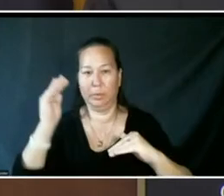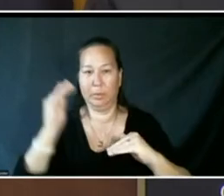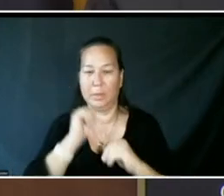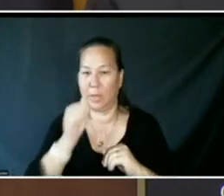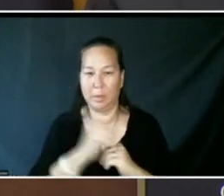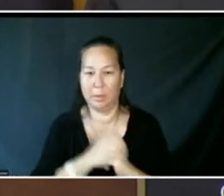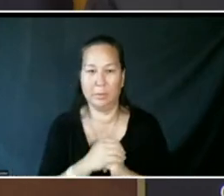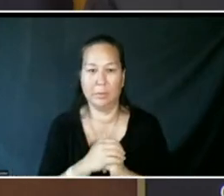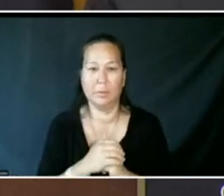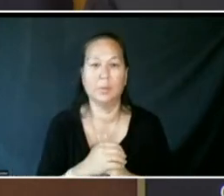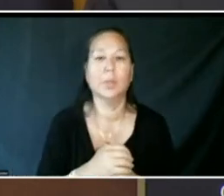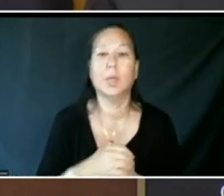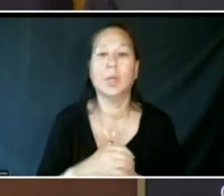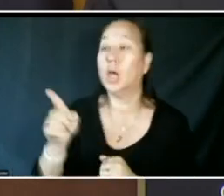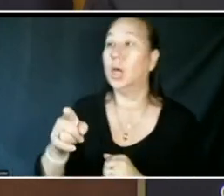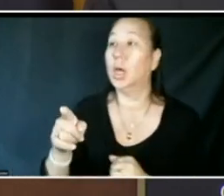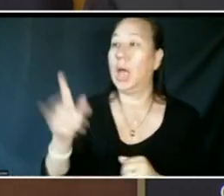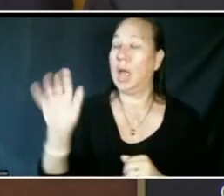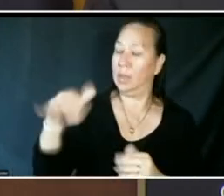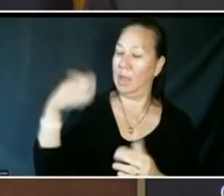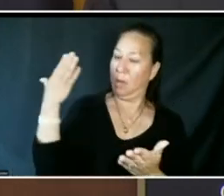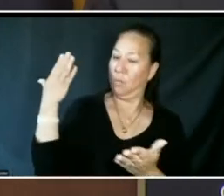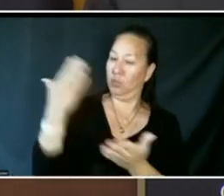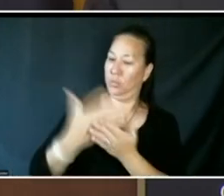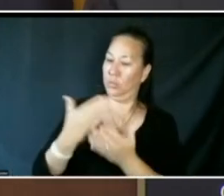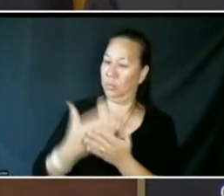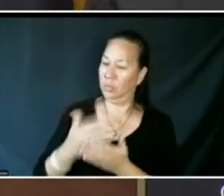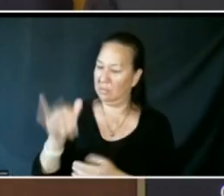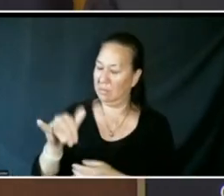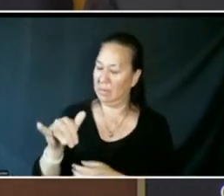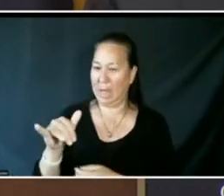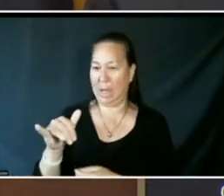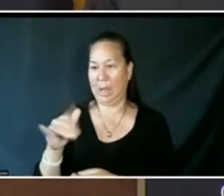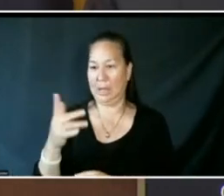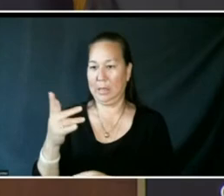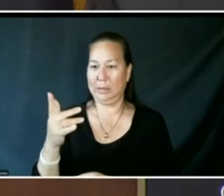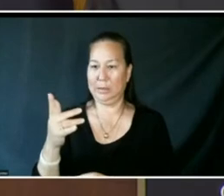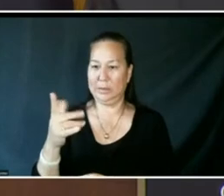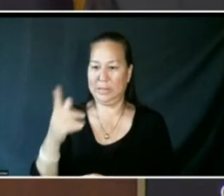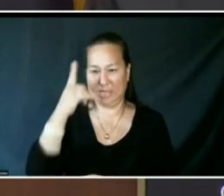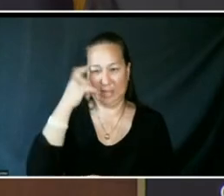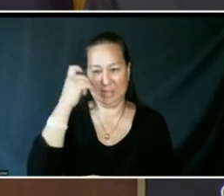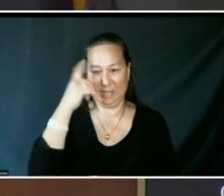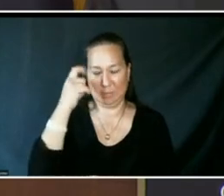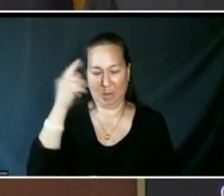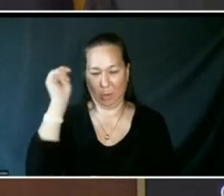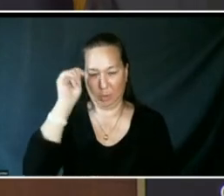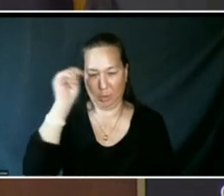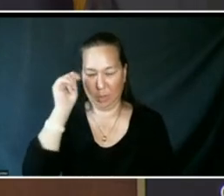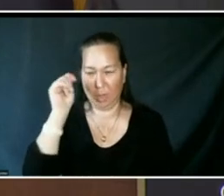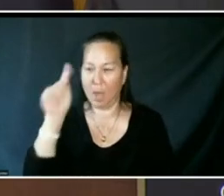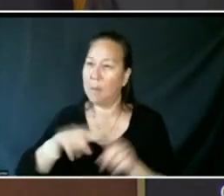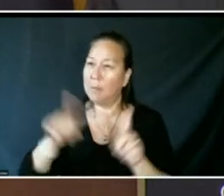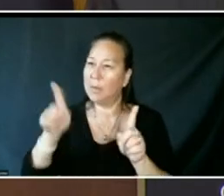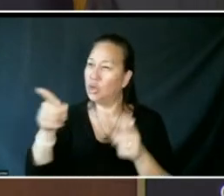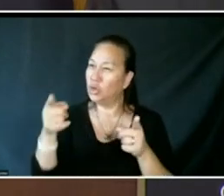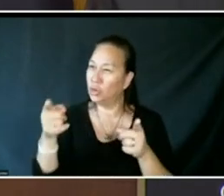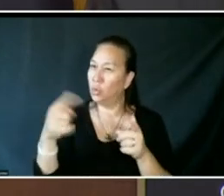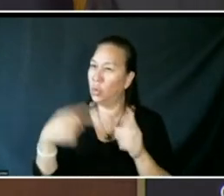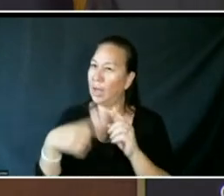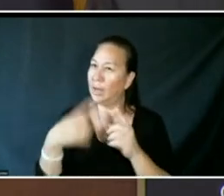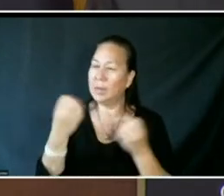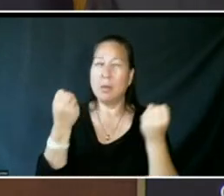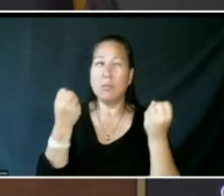this conspiracy theory. But you still had to take a lot of steps to try to make sure the public knew the truth about these